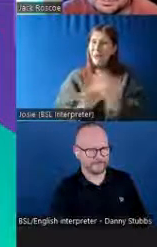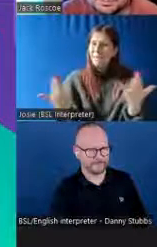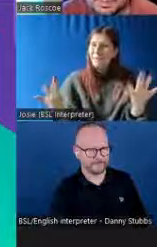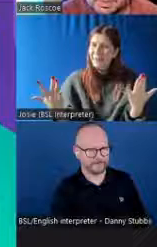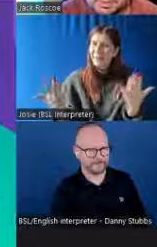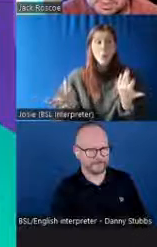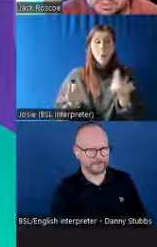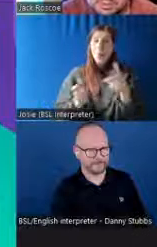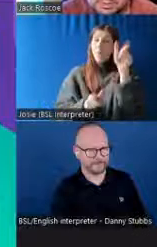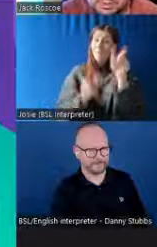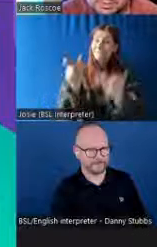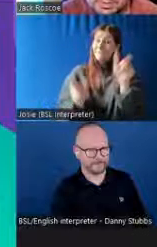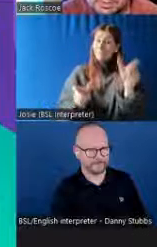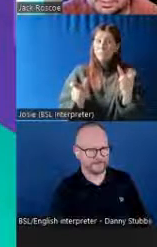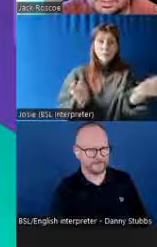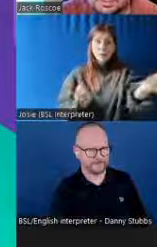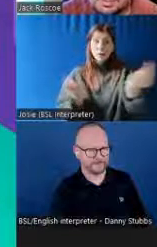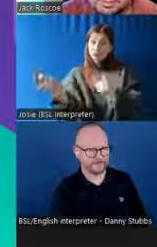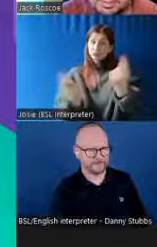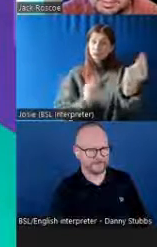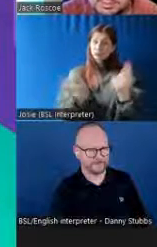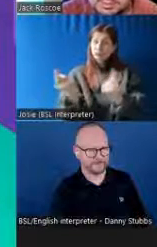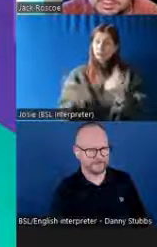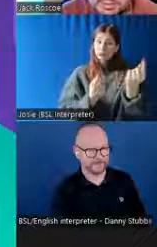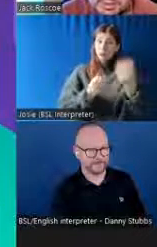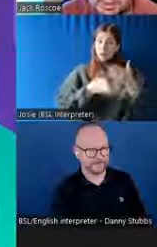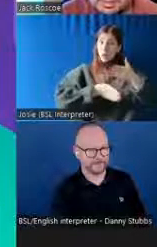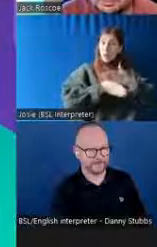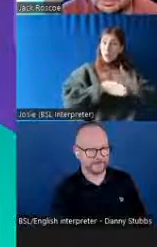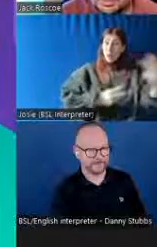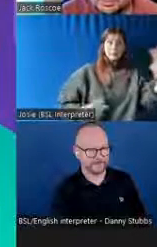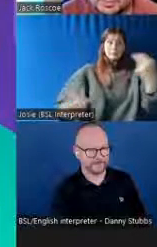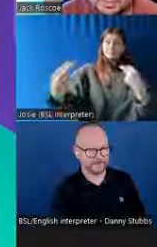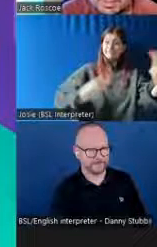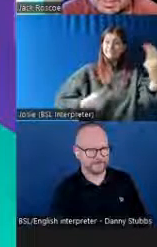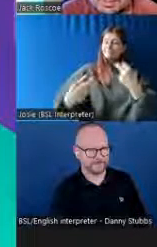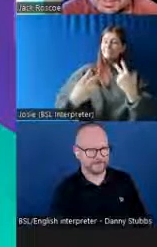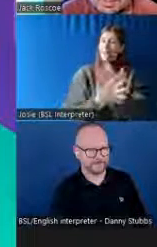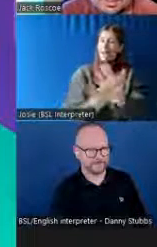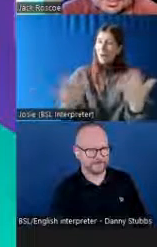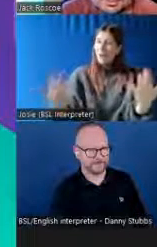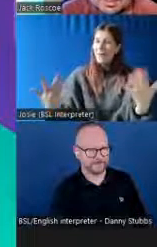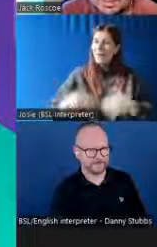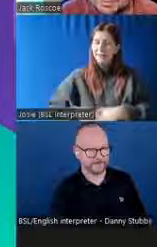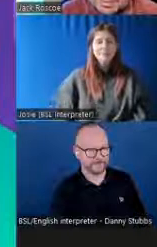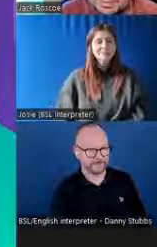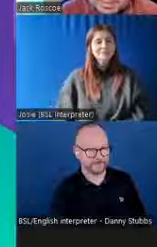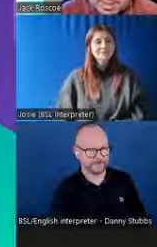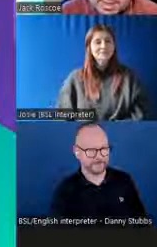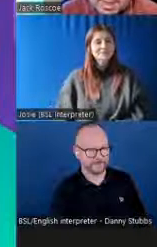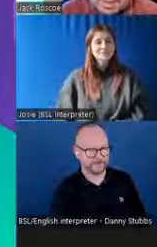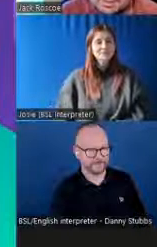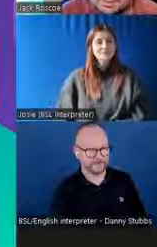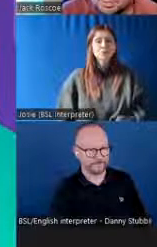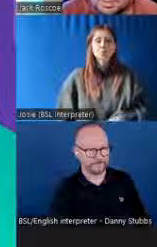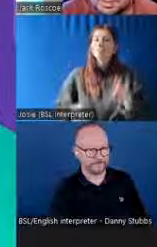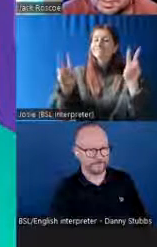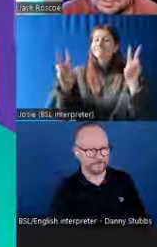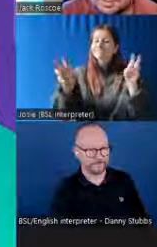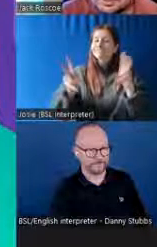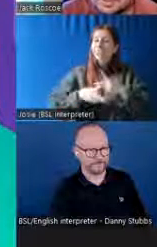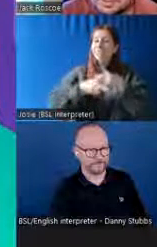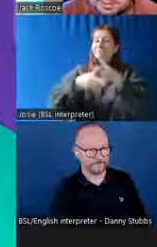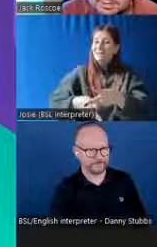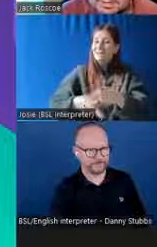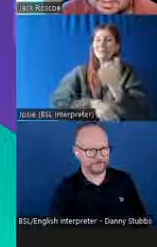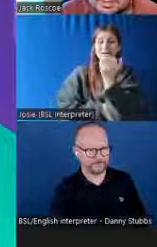work. So we'll come on to some of the other methods shortly, but I wanted to take a minute to discuss visitor counting. Someone I